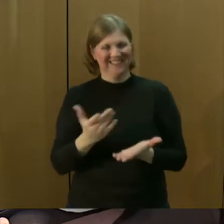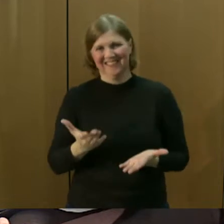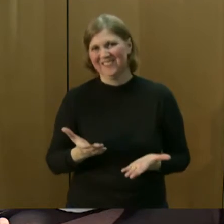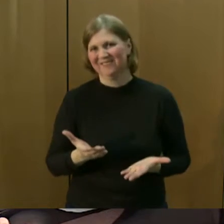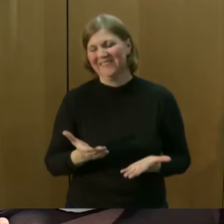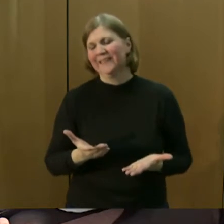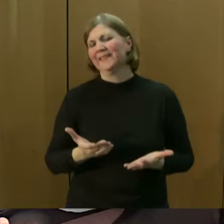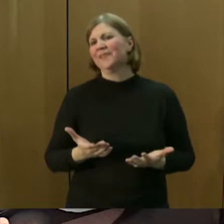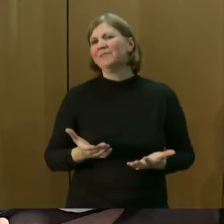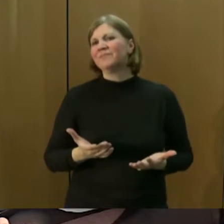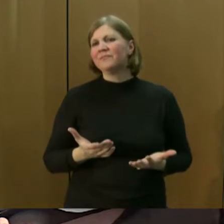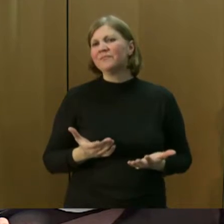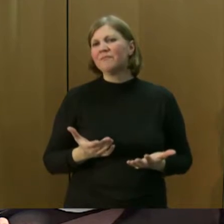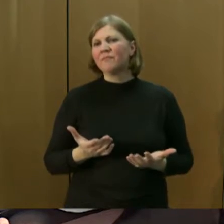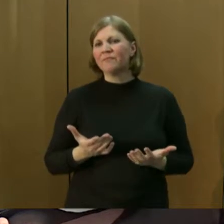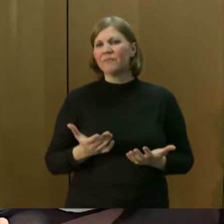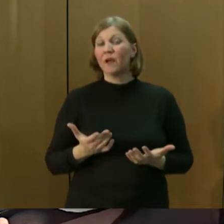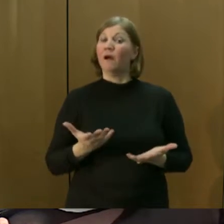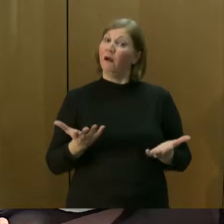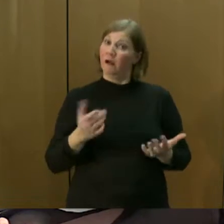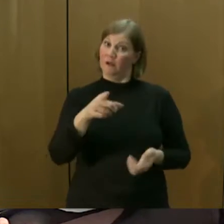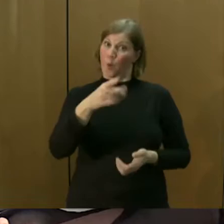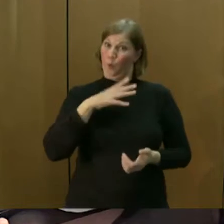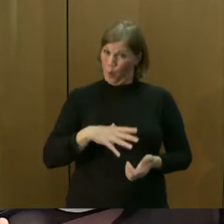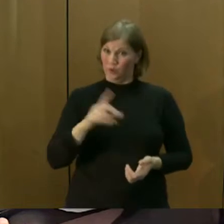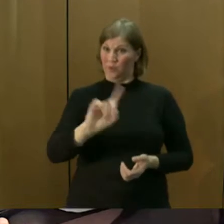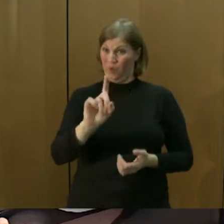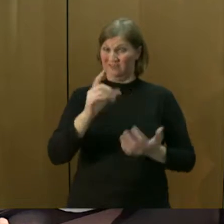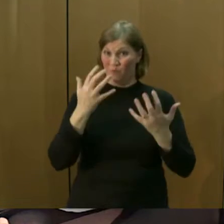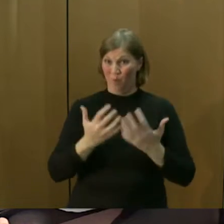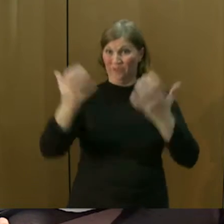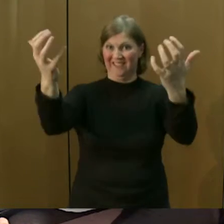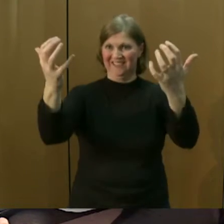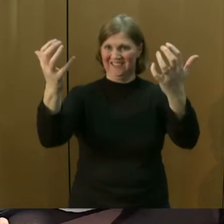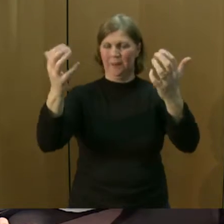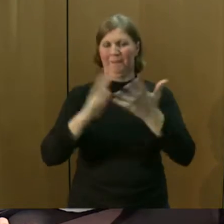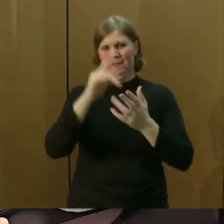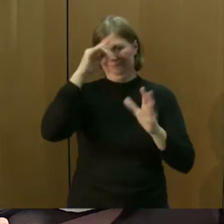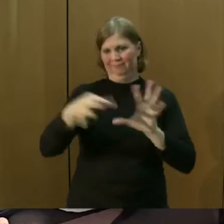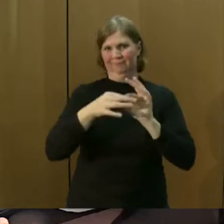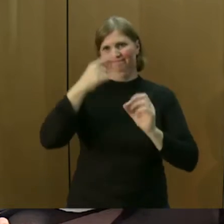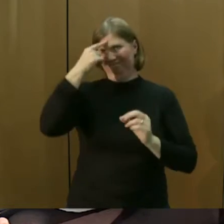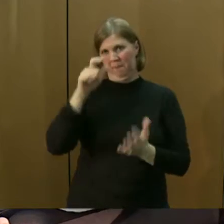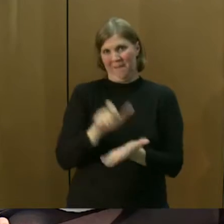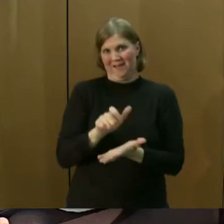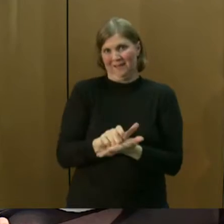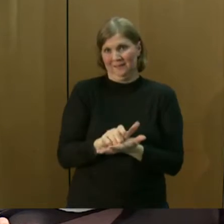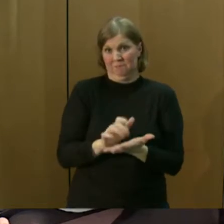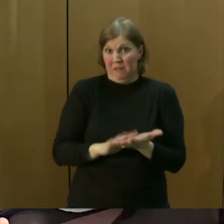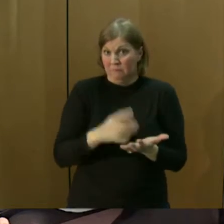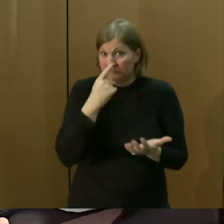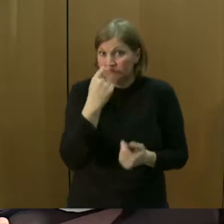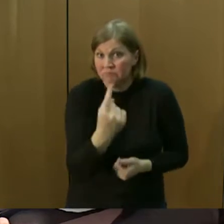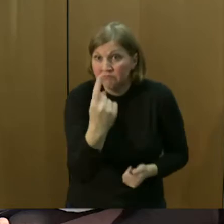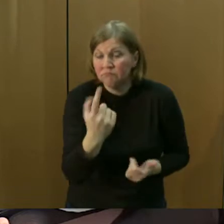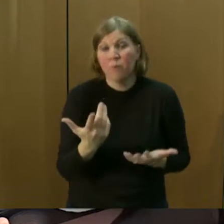3 audiences that are available, you will have to do some marketing, and you can do it yourself, you can pay people to do it, you can